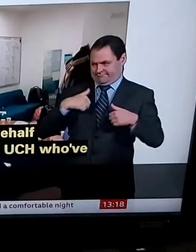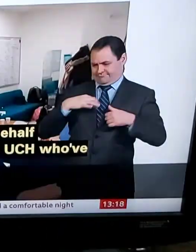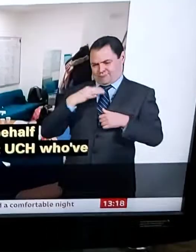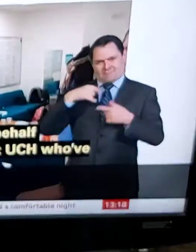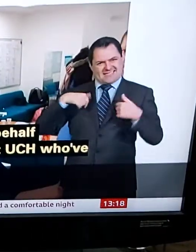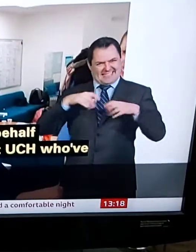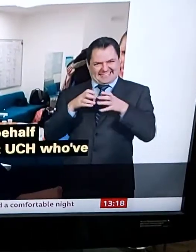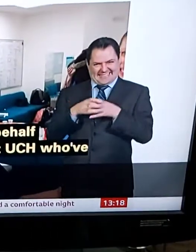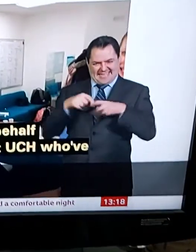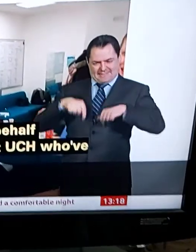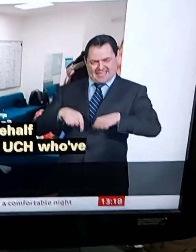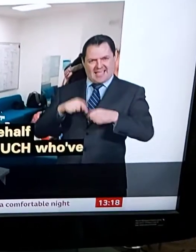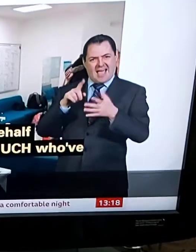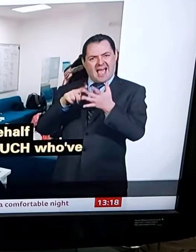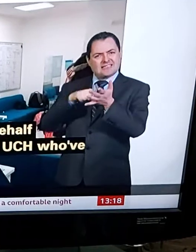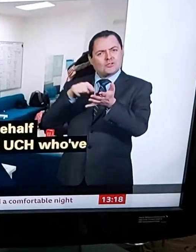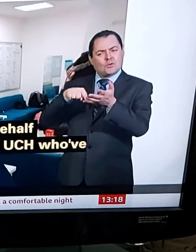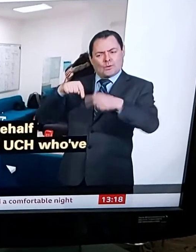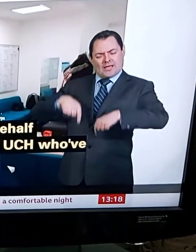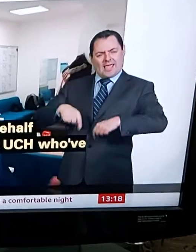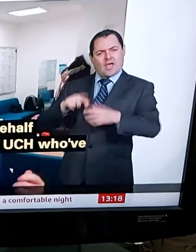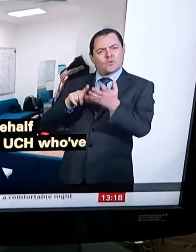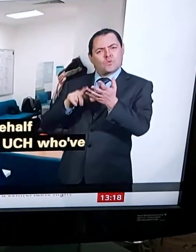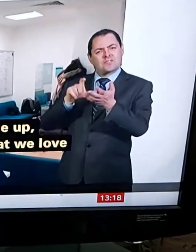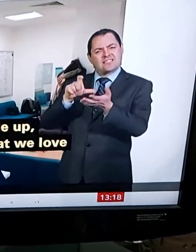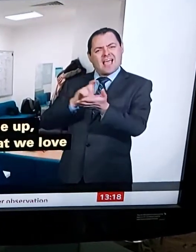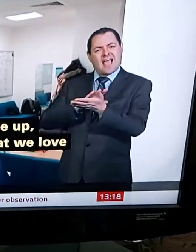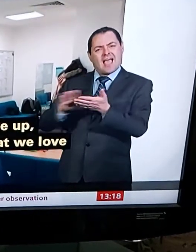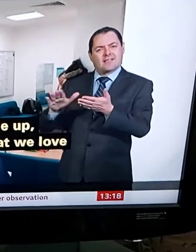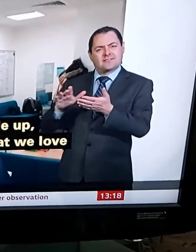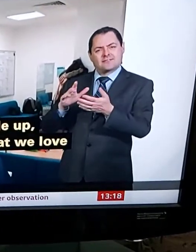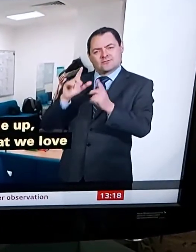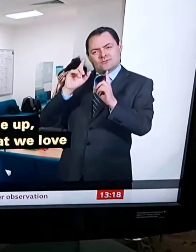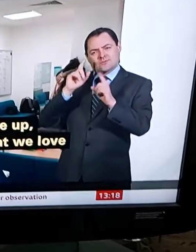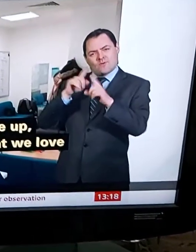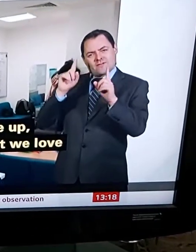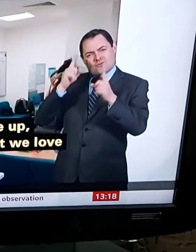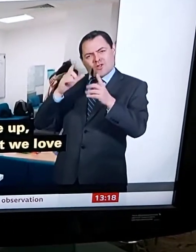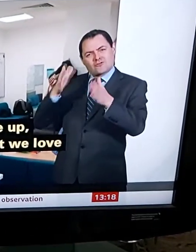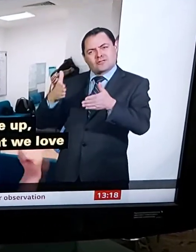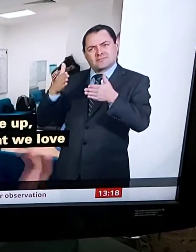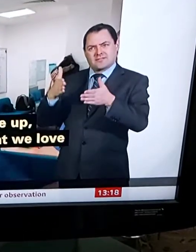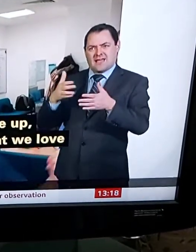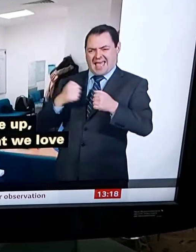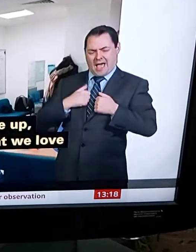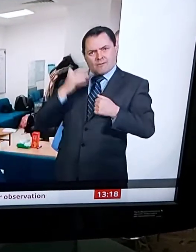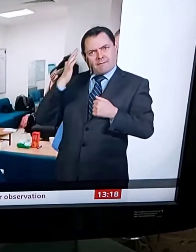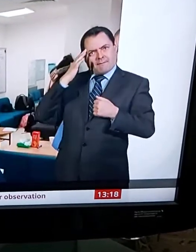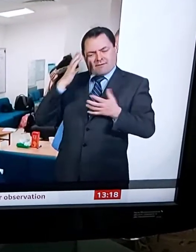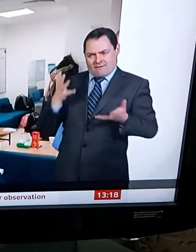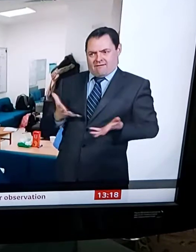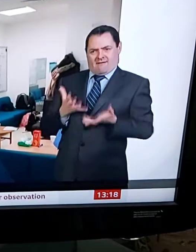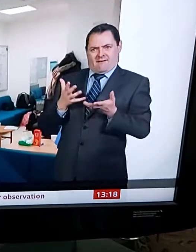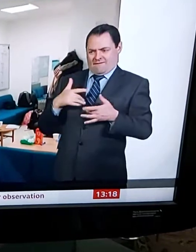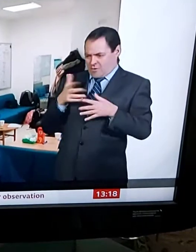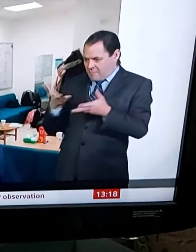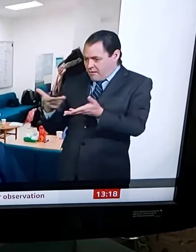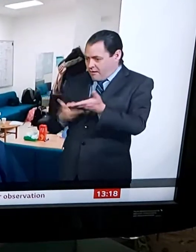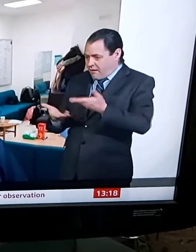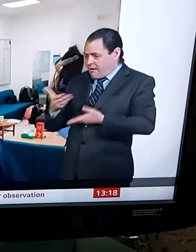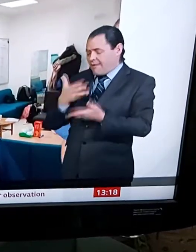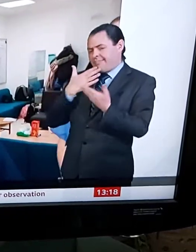team on ITU at UCH. You've really helped keep morale up, and we're just doing what we love to do,